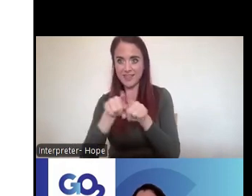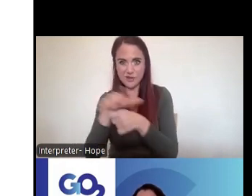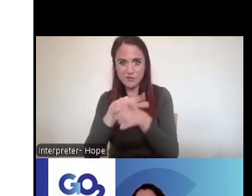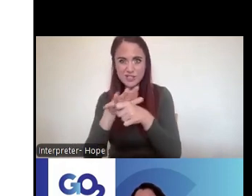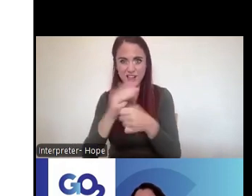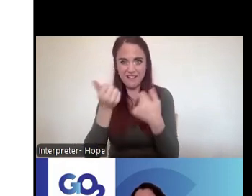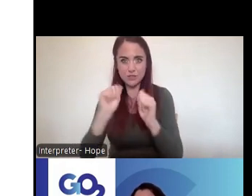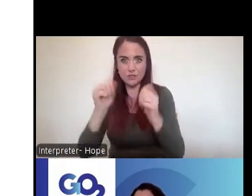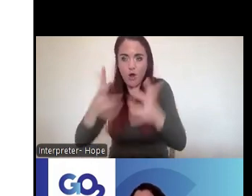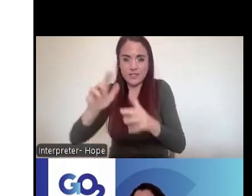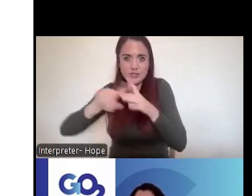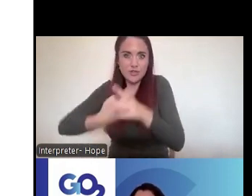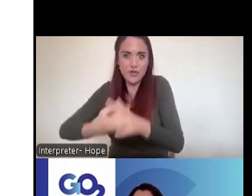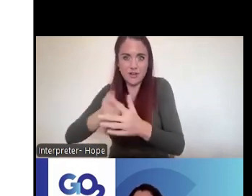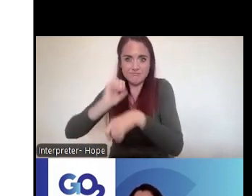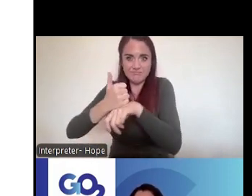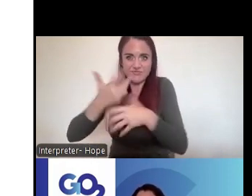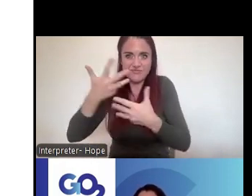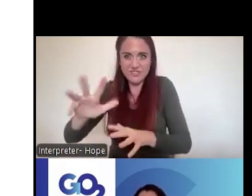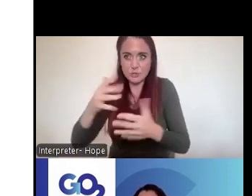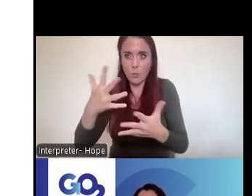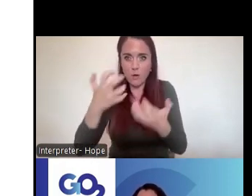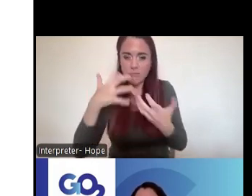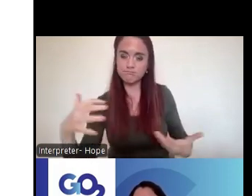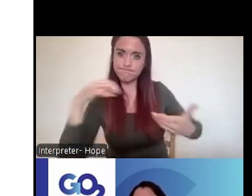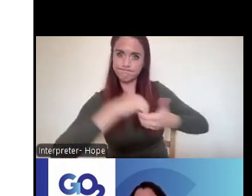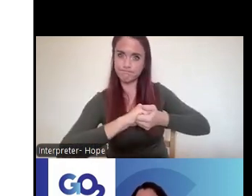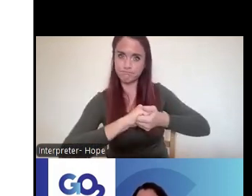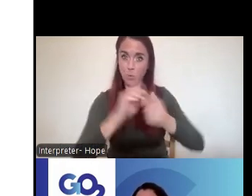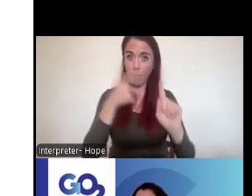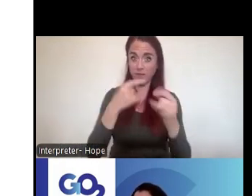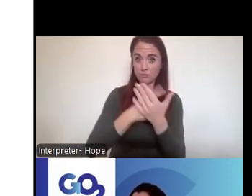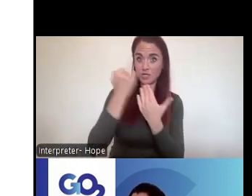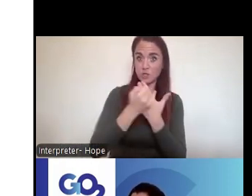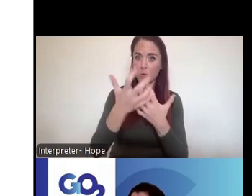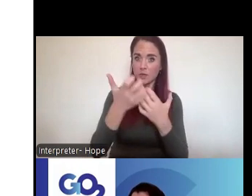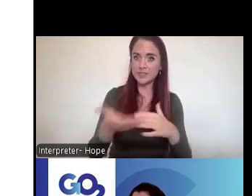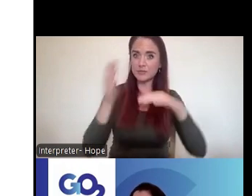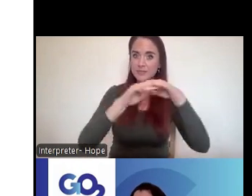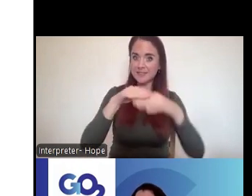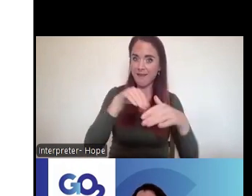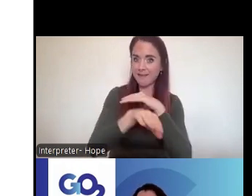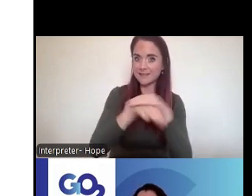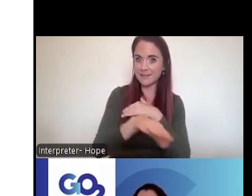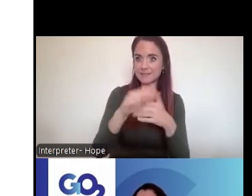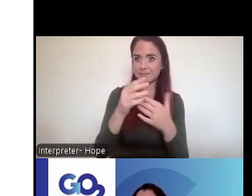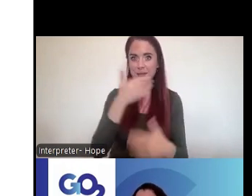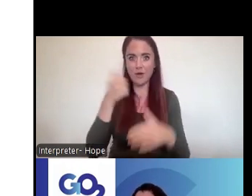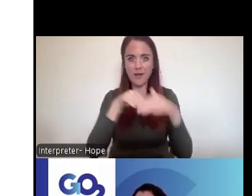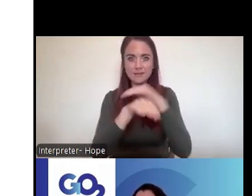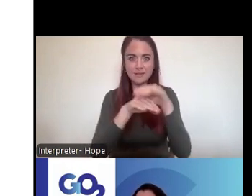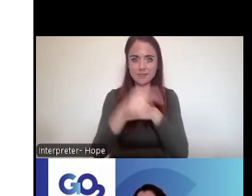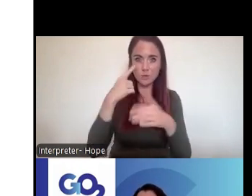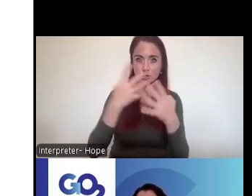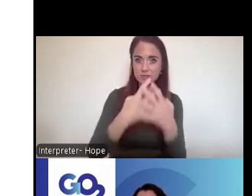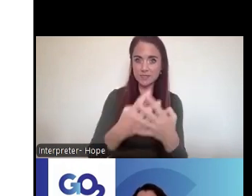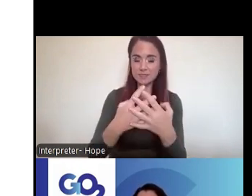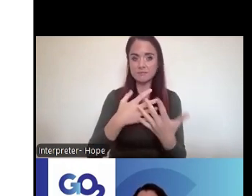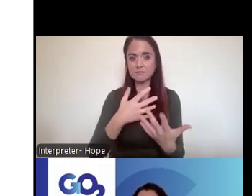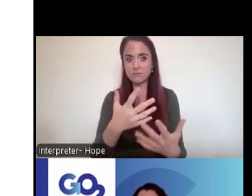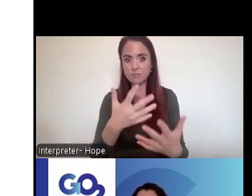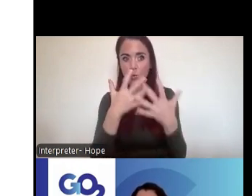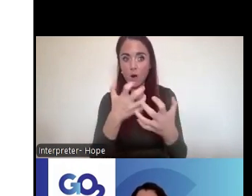place. And really the goal of this project is to increase access to lung cancer screening, increase the uptake of lung